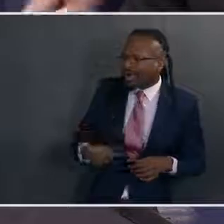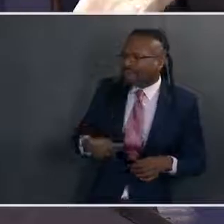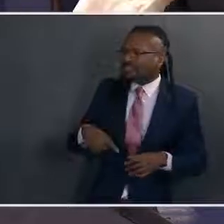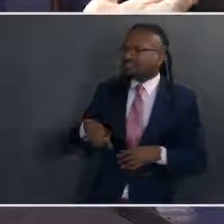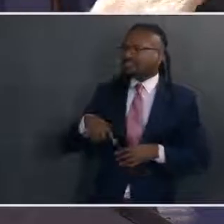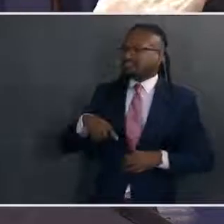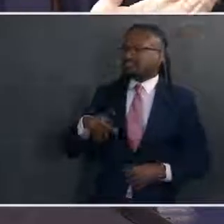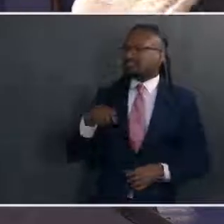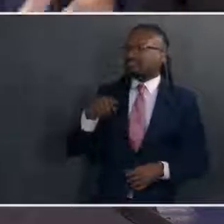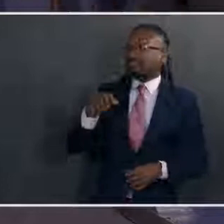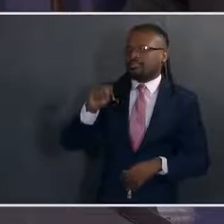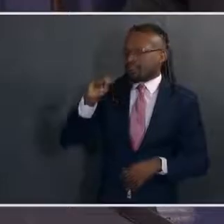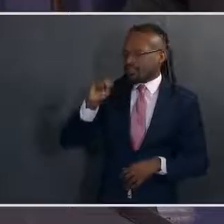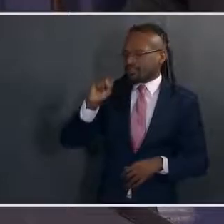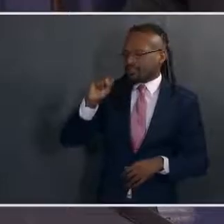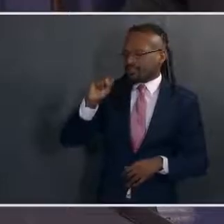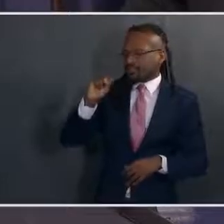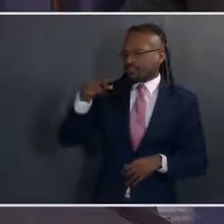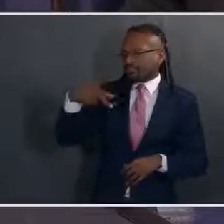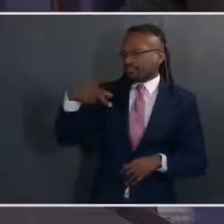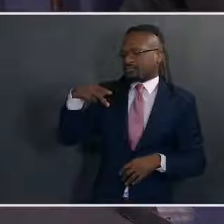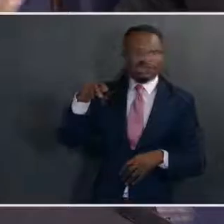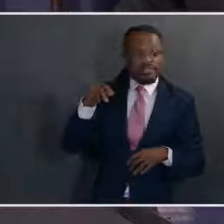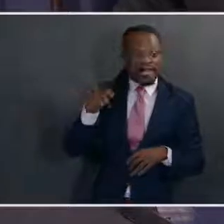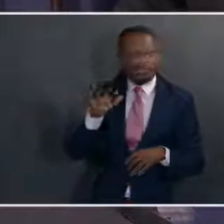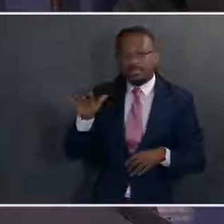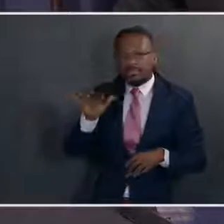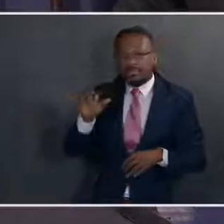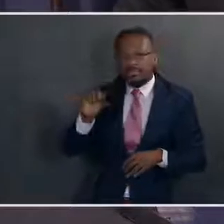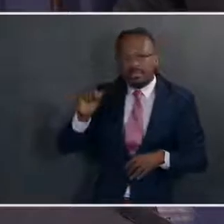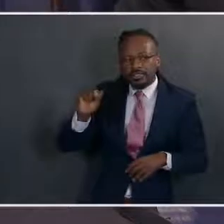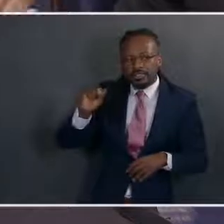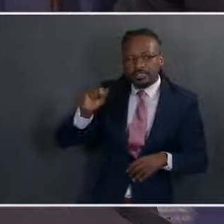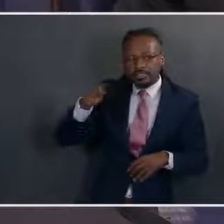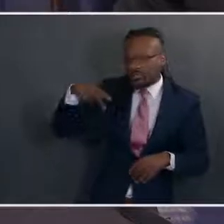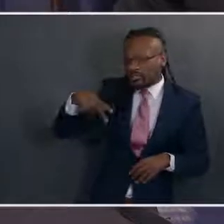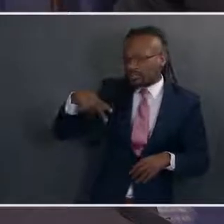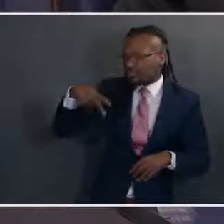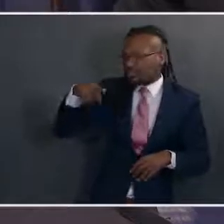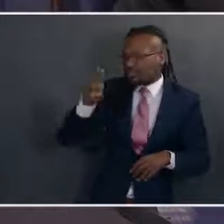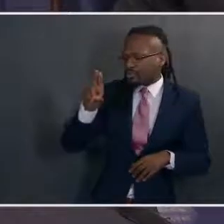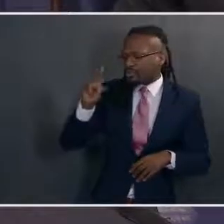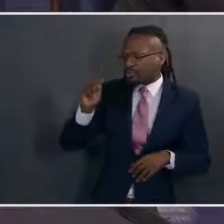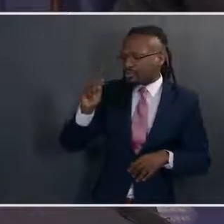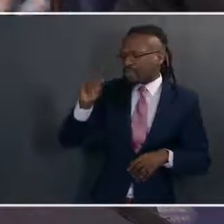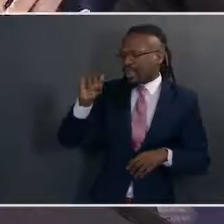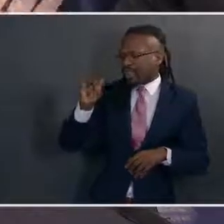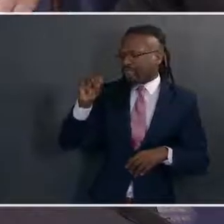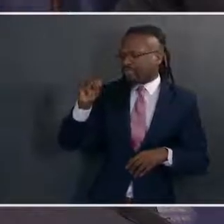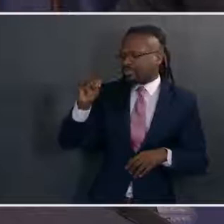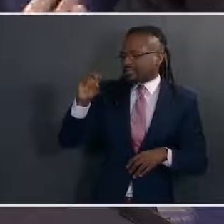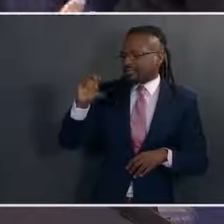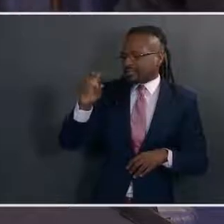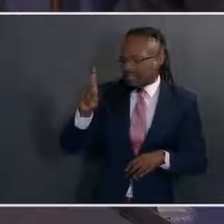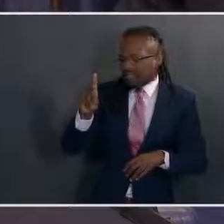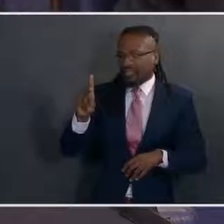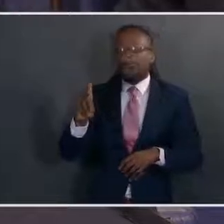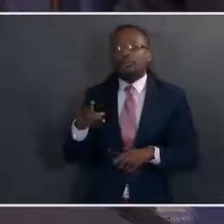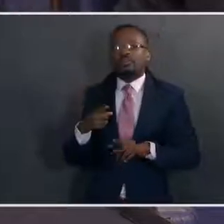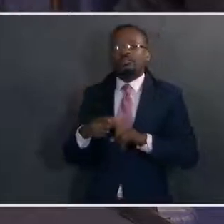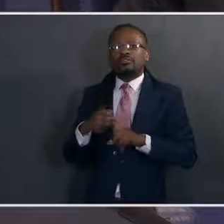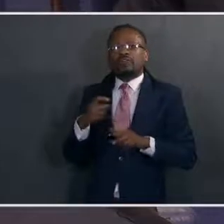which I believe maybe even come here sometimes, I don't know. Does he have a position on that? Because in some countries they're seen as out-and-out